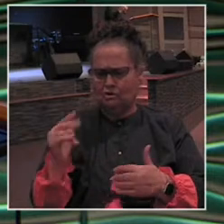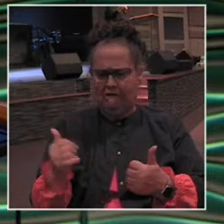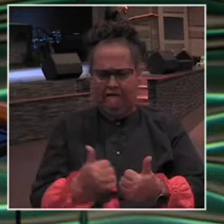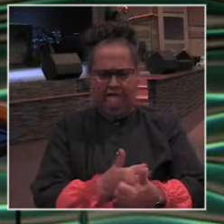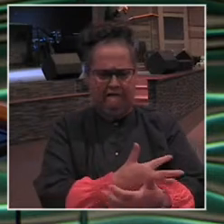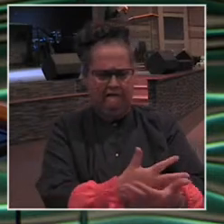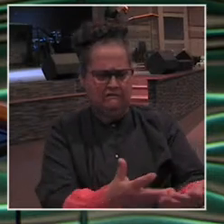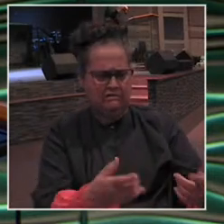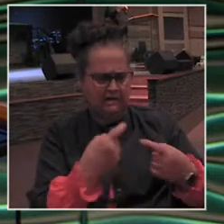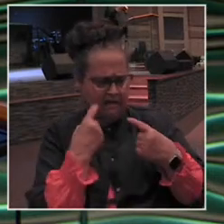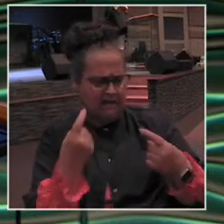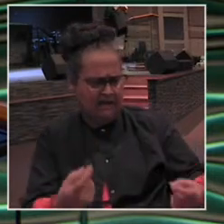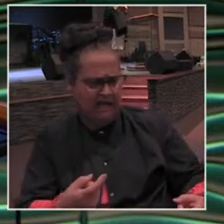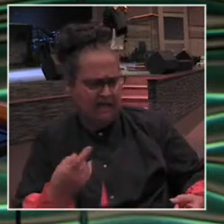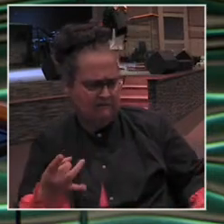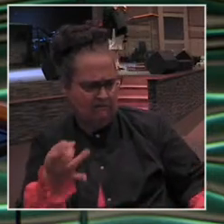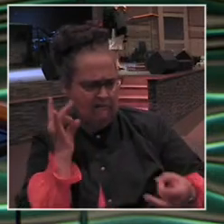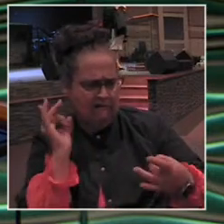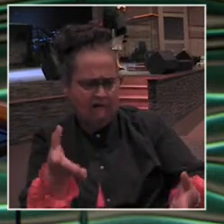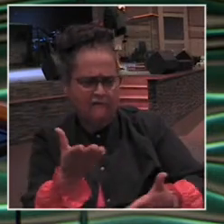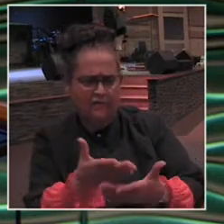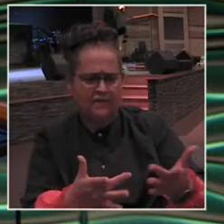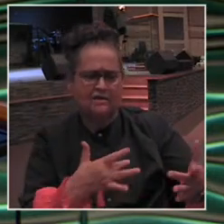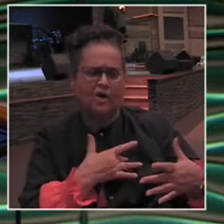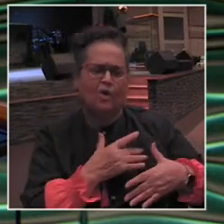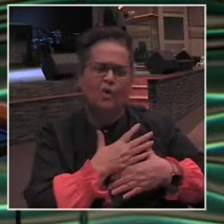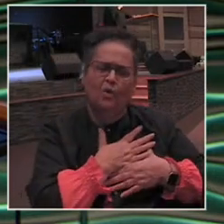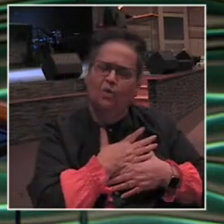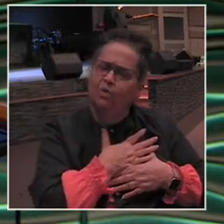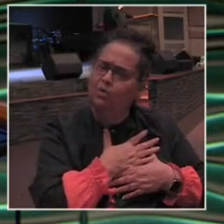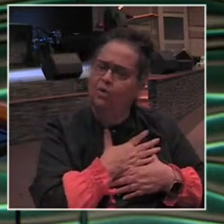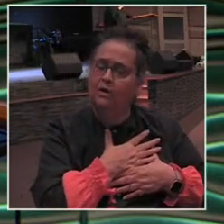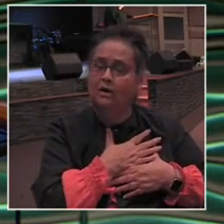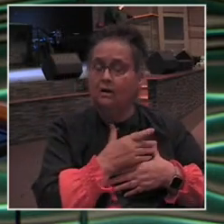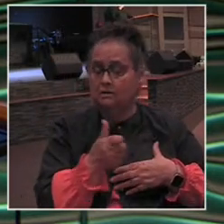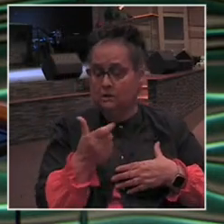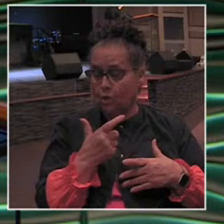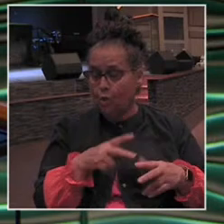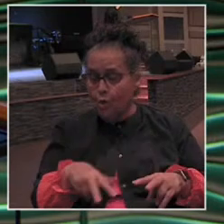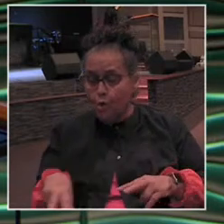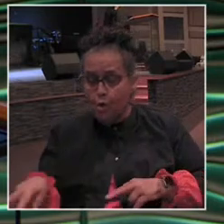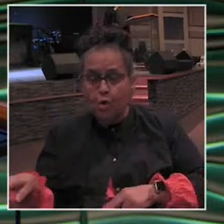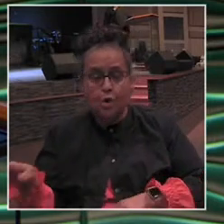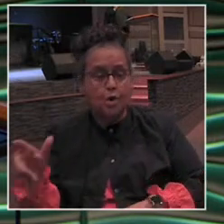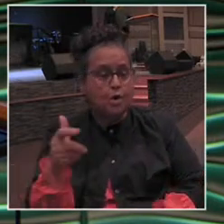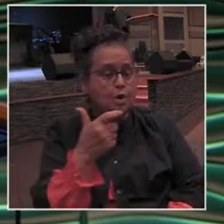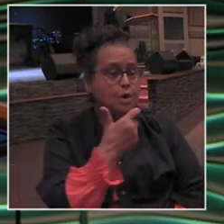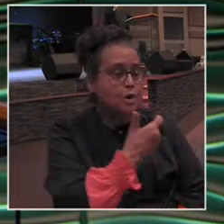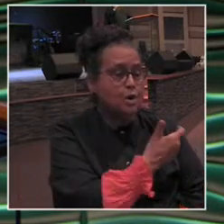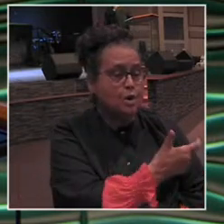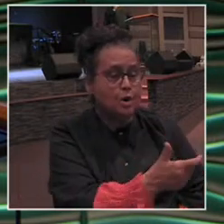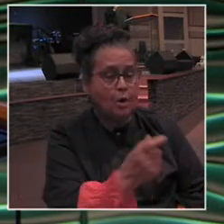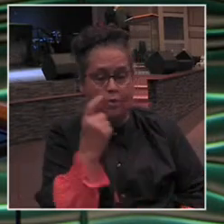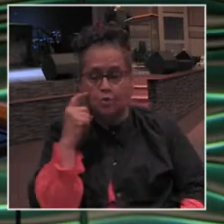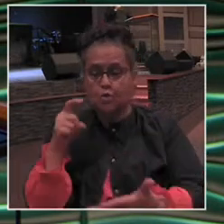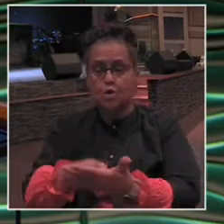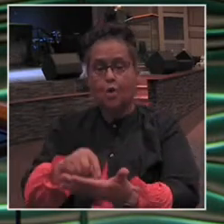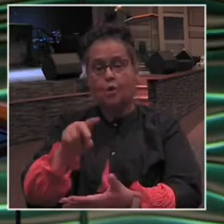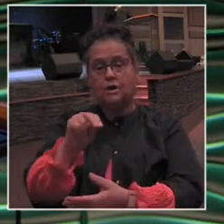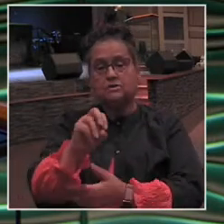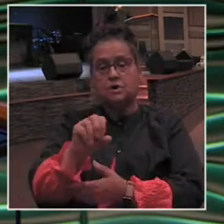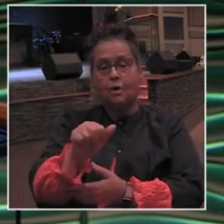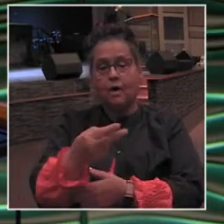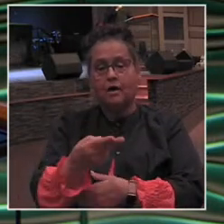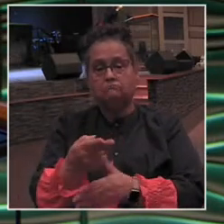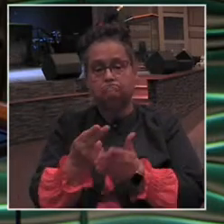the evil, wicked things, and that it pained him. And as he skimmed the world, Noah caught God's